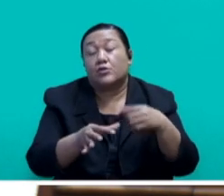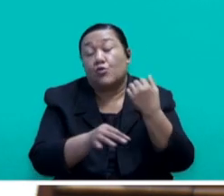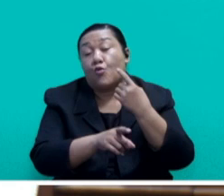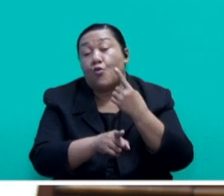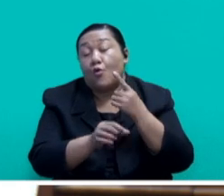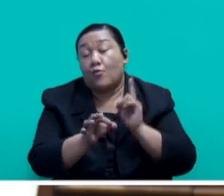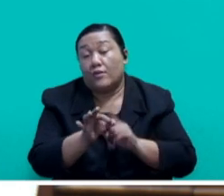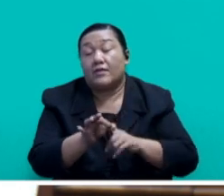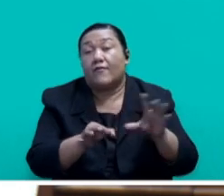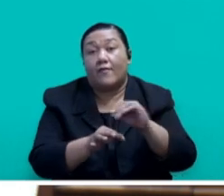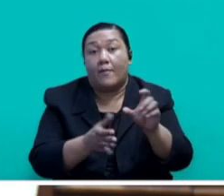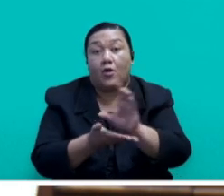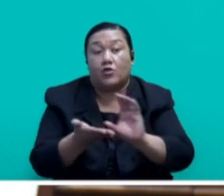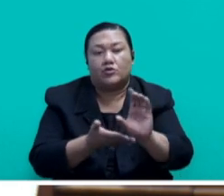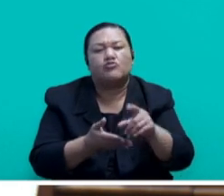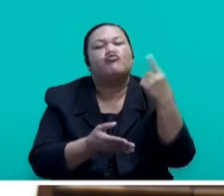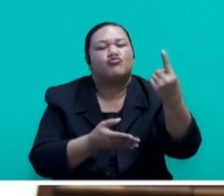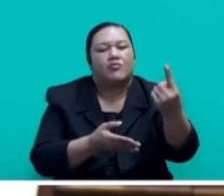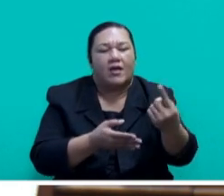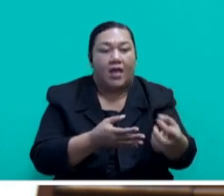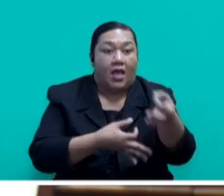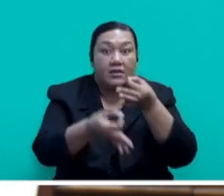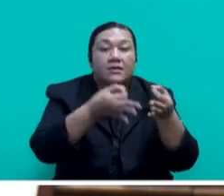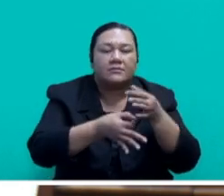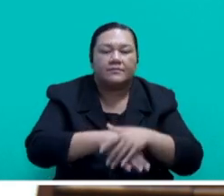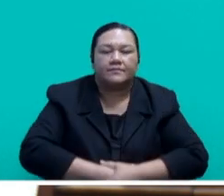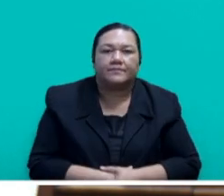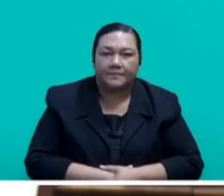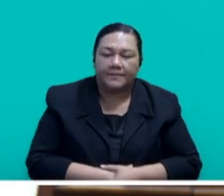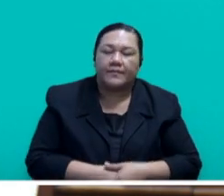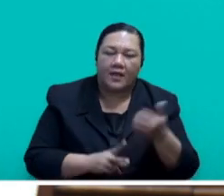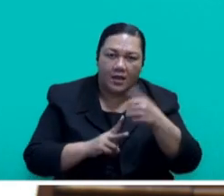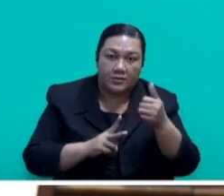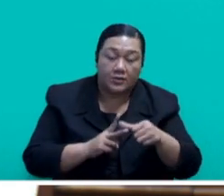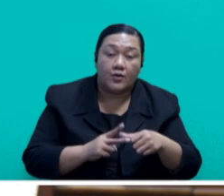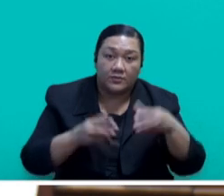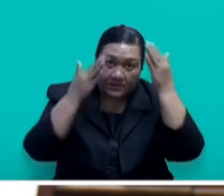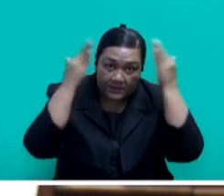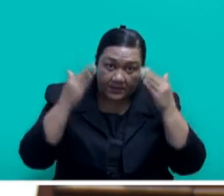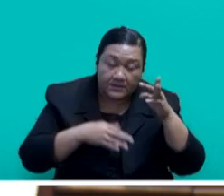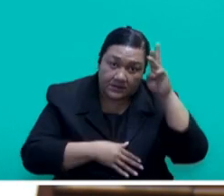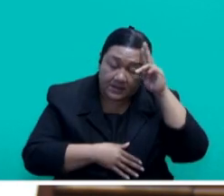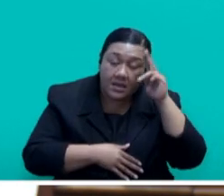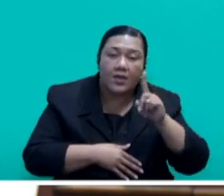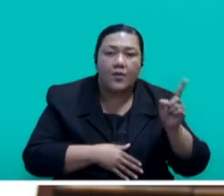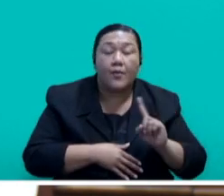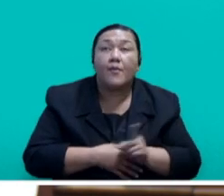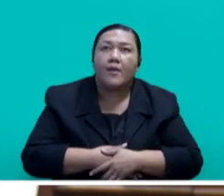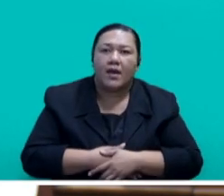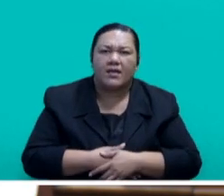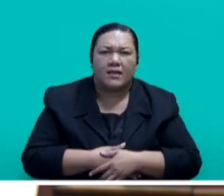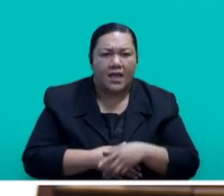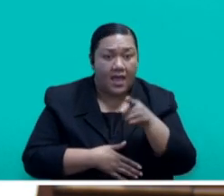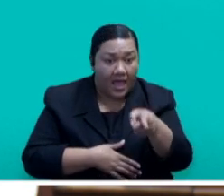But I also issue a cautionary note, Mr. Speaker, sir, on the budget, which is a product of consultations